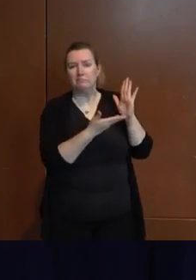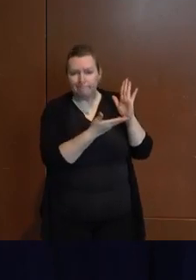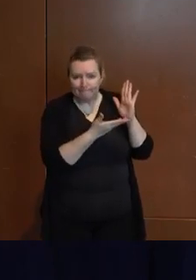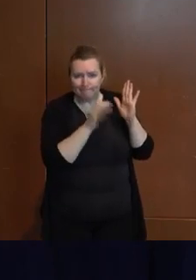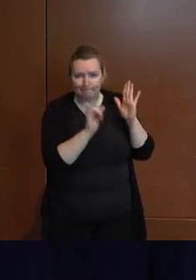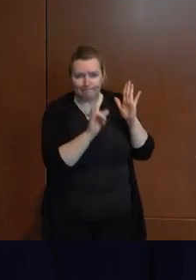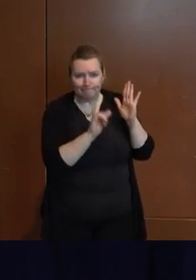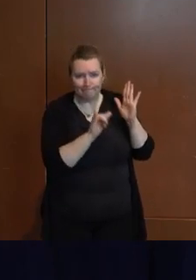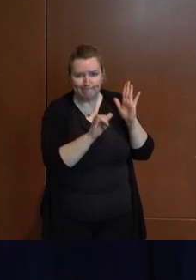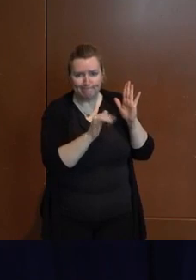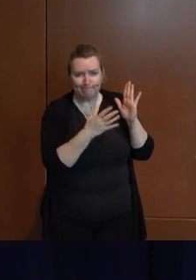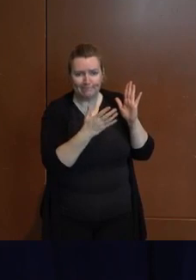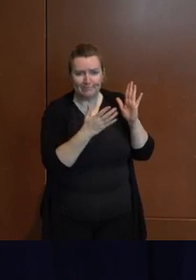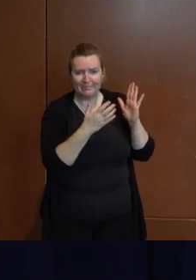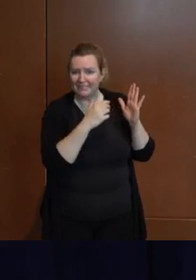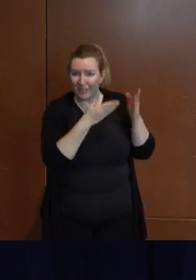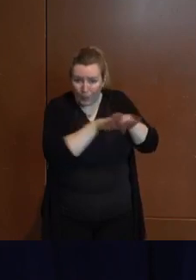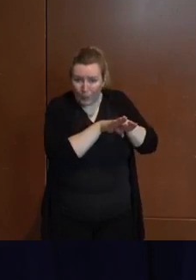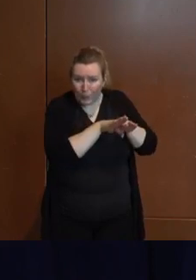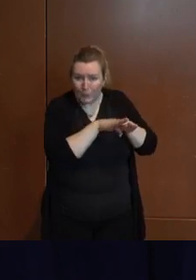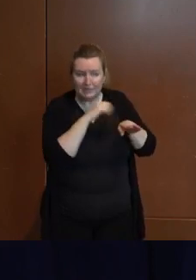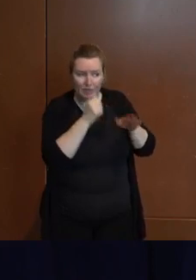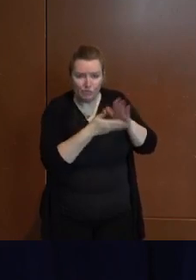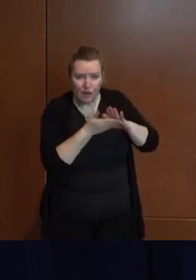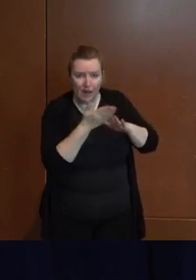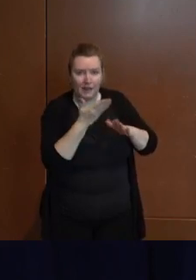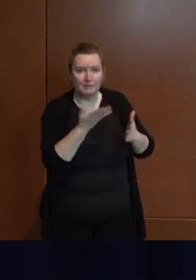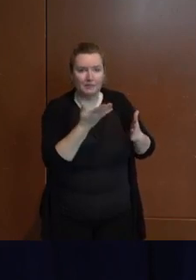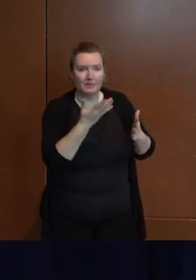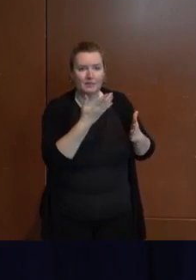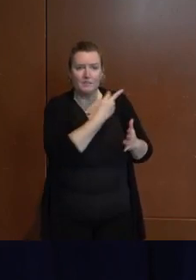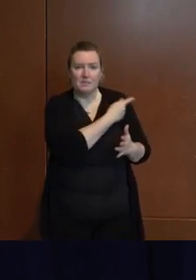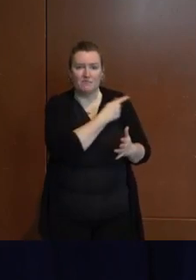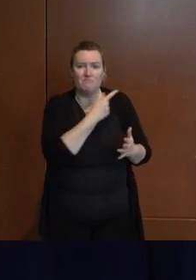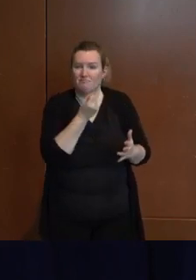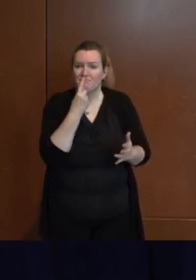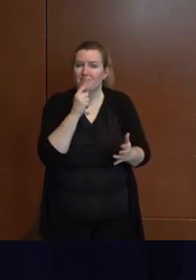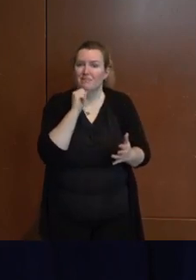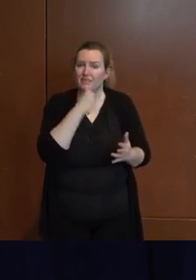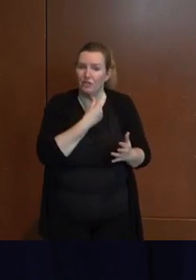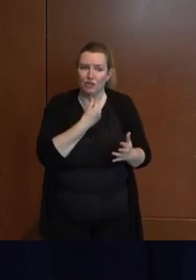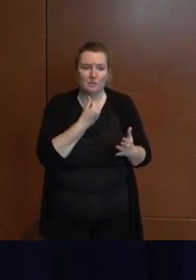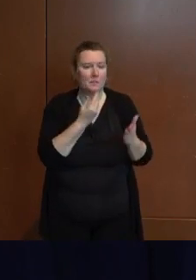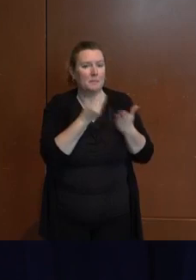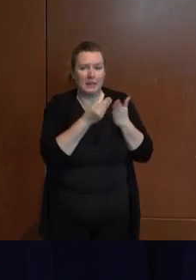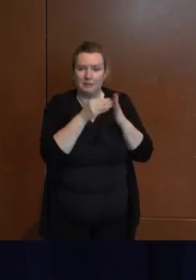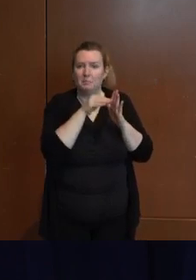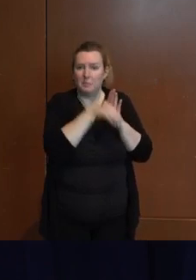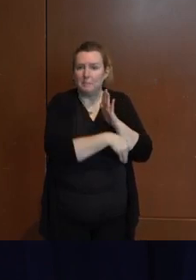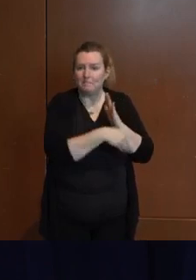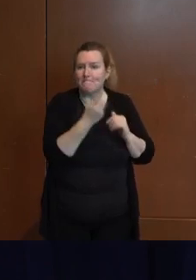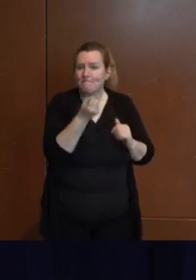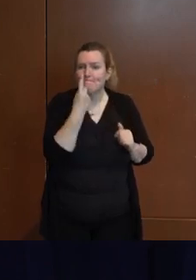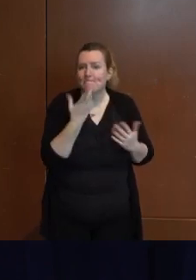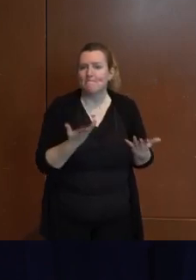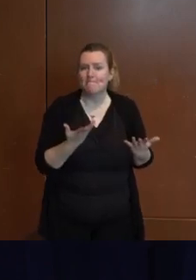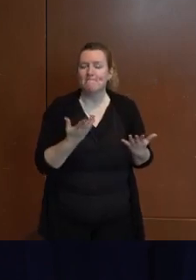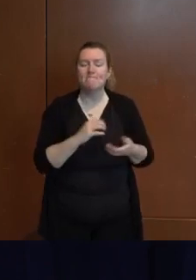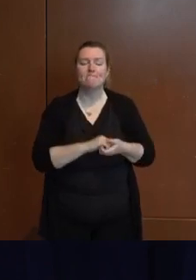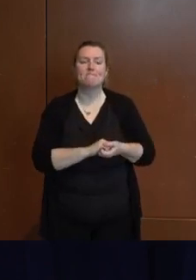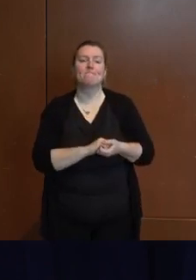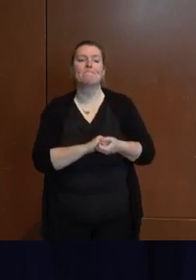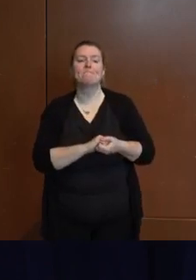50% elective surgeries in your hospital, you're going to have difficulty managing your finances. So